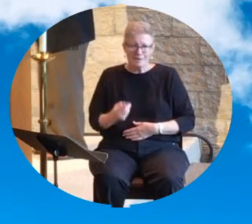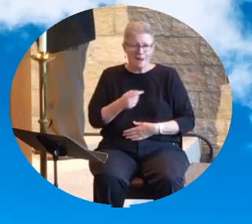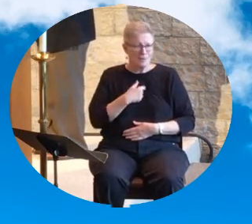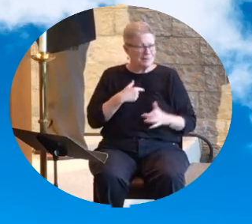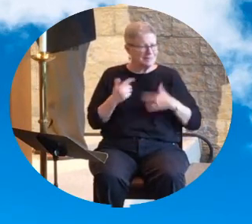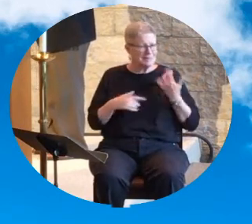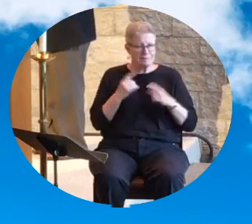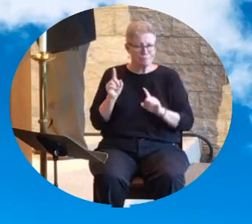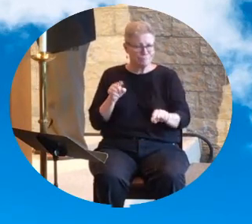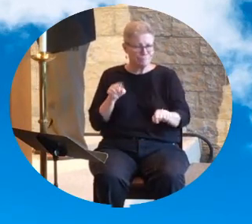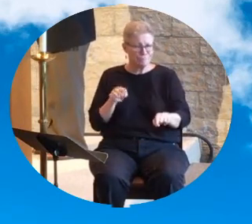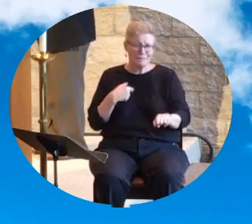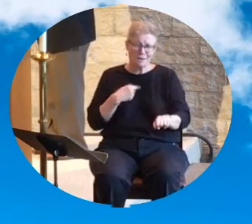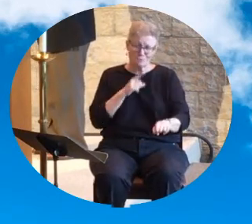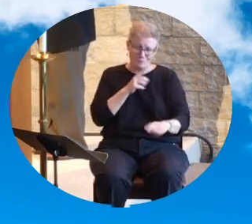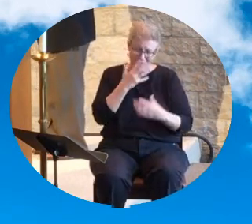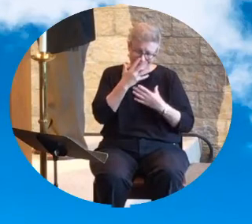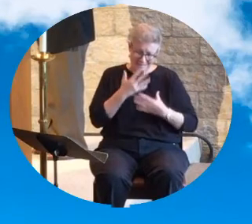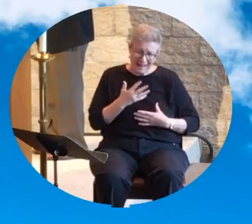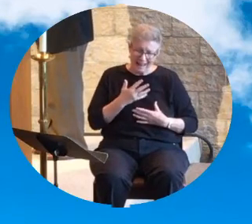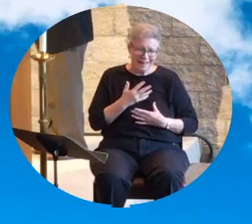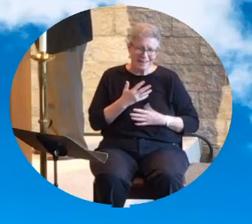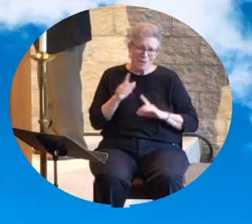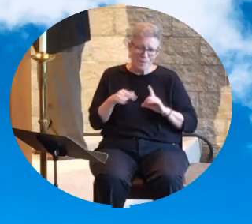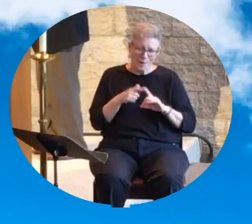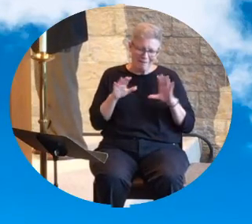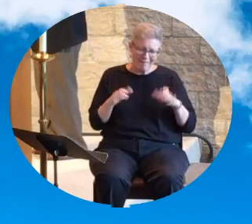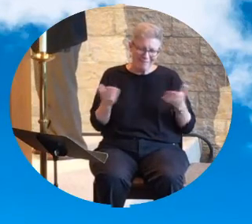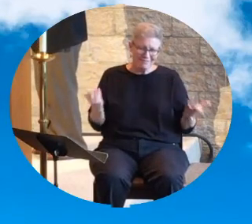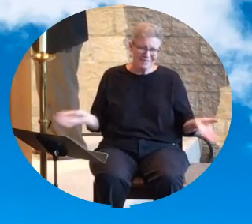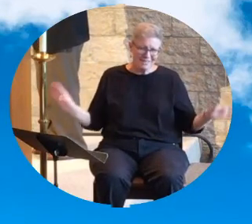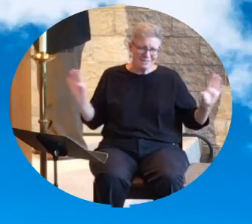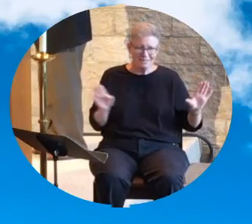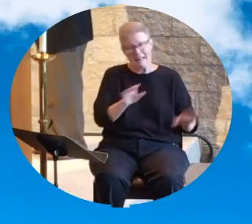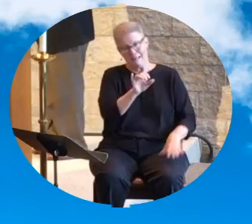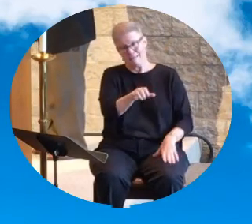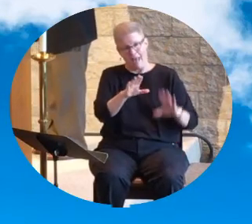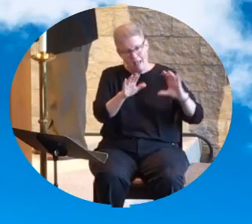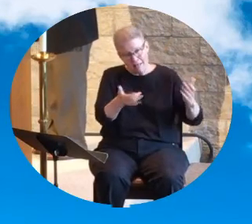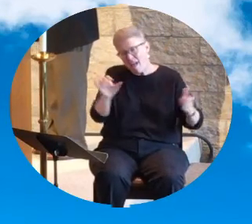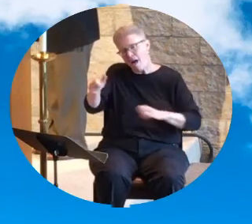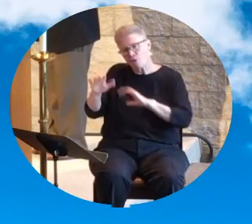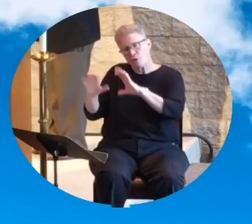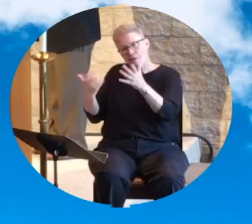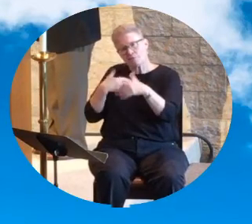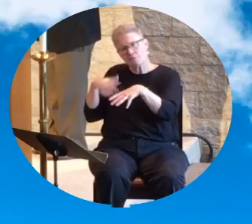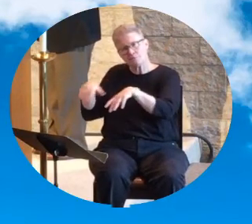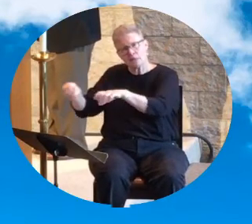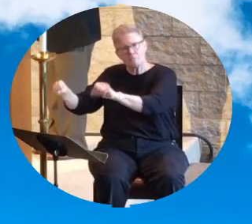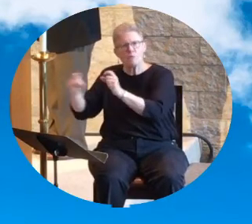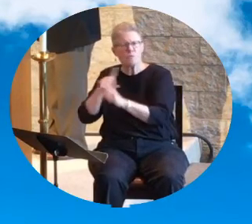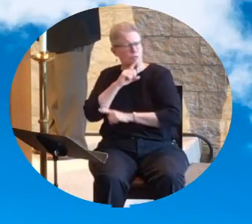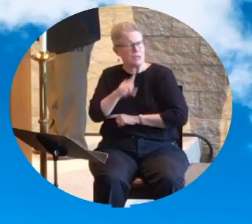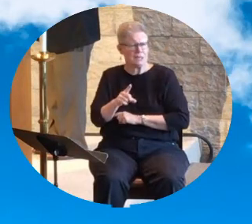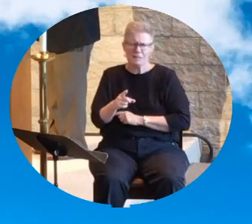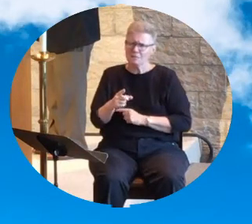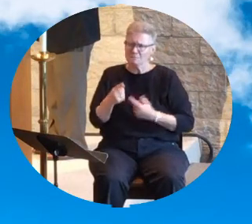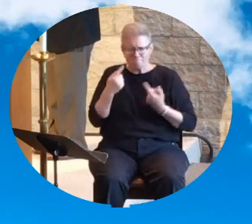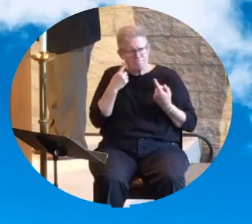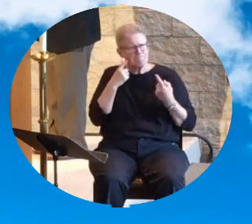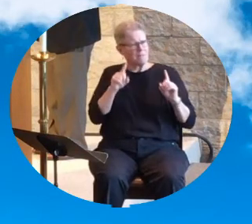over. Keys to the Kingdom and other classes at Unity have been an effective tool in my spiritual growth, and I'm certain you would